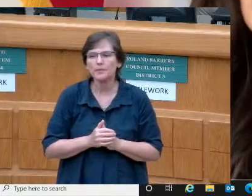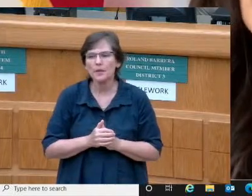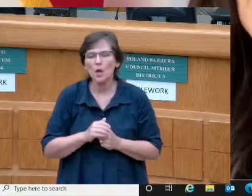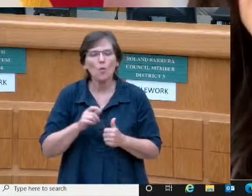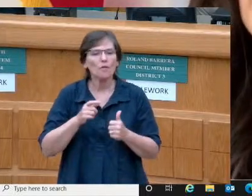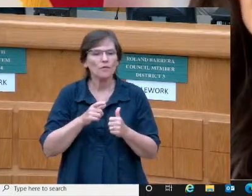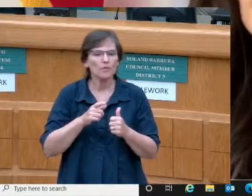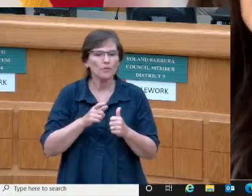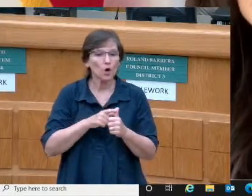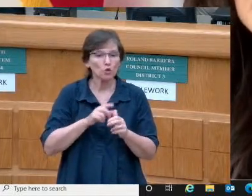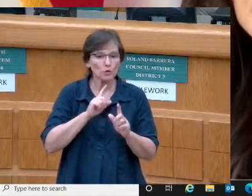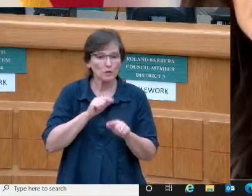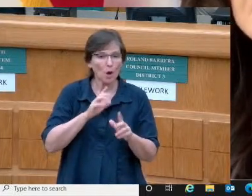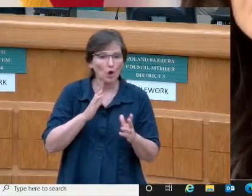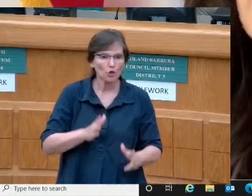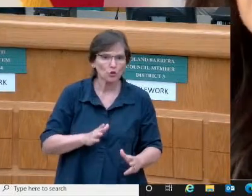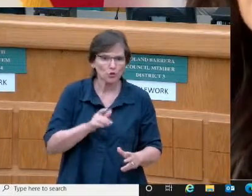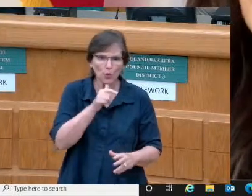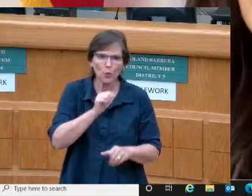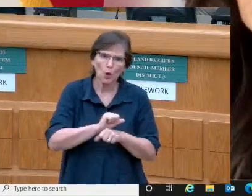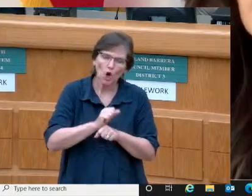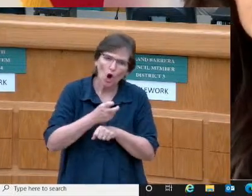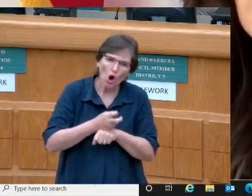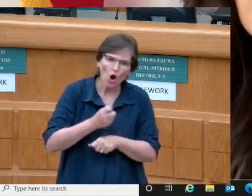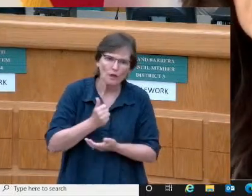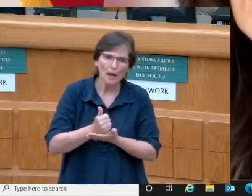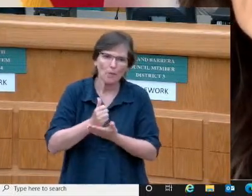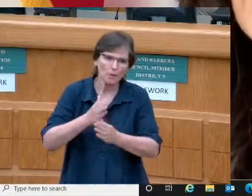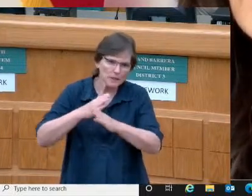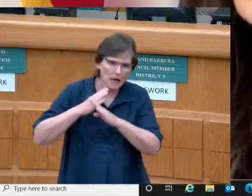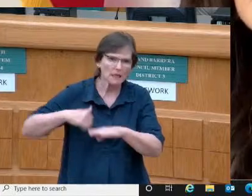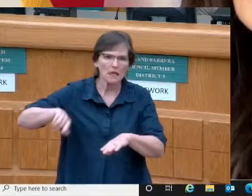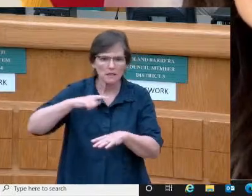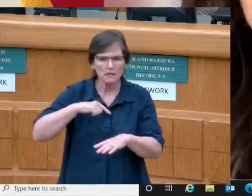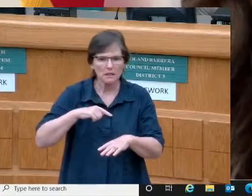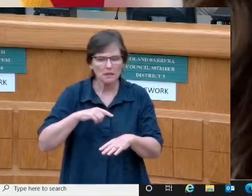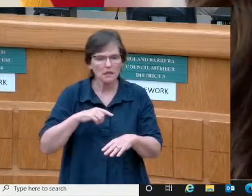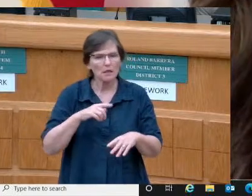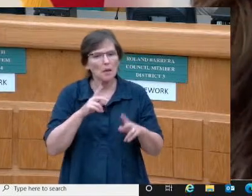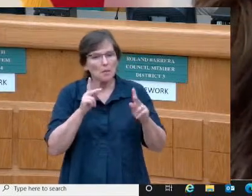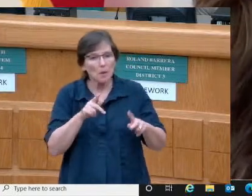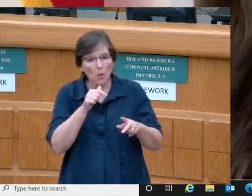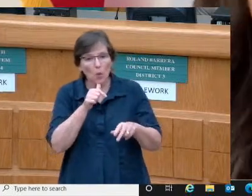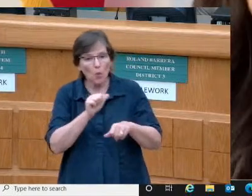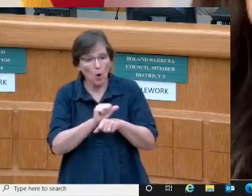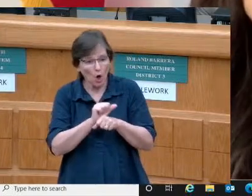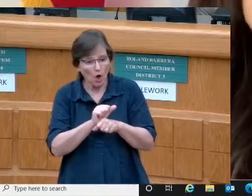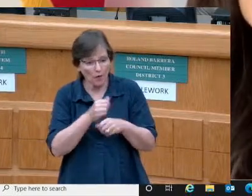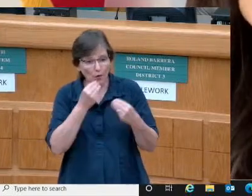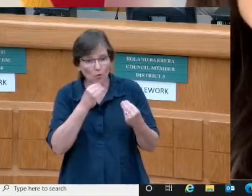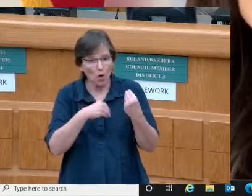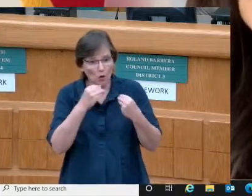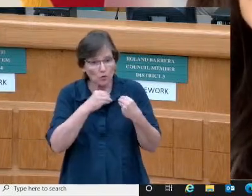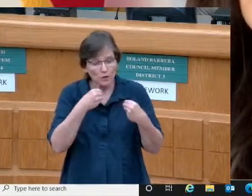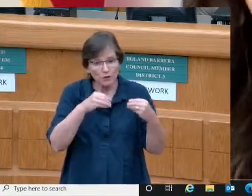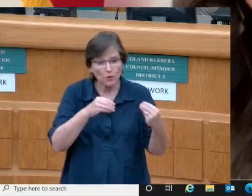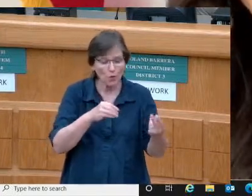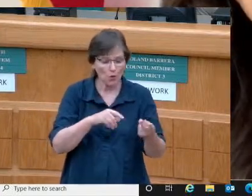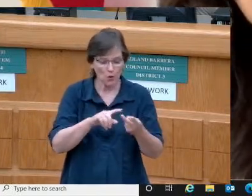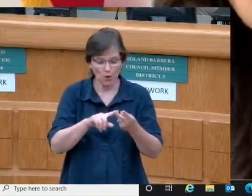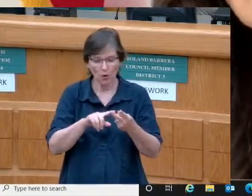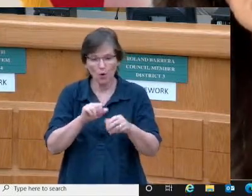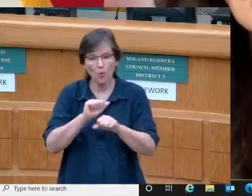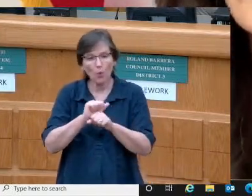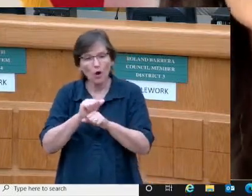also amazing people that are in the grocery stores and at the gas stations and at the pharmacies. So my hat's off to all of you, and